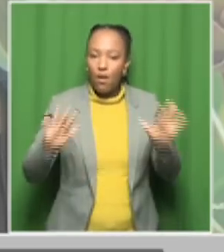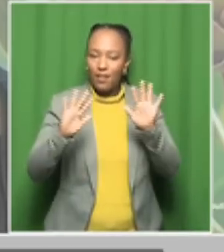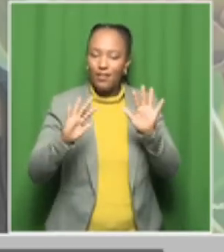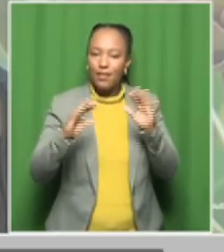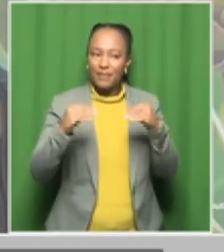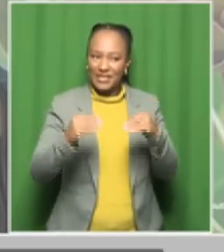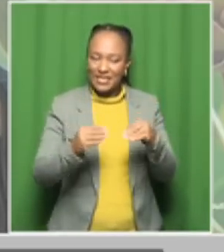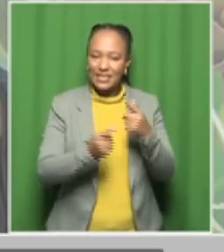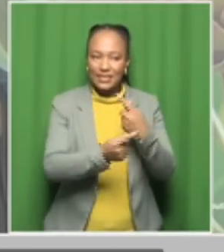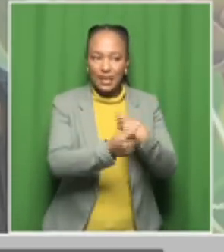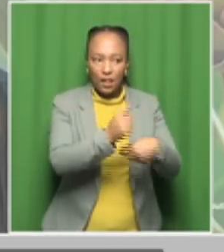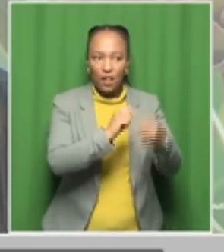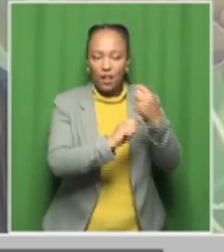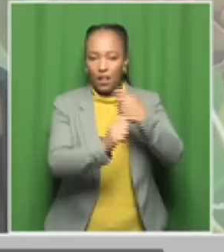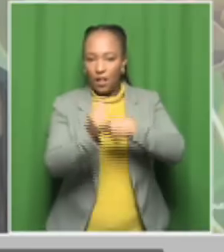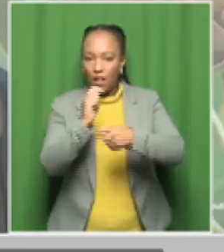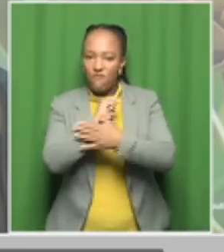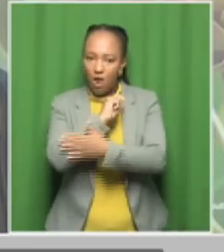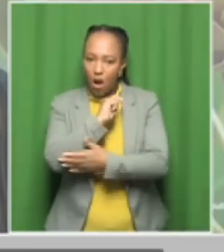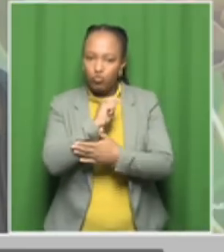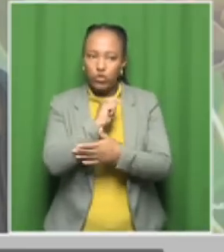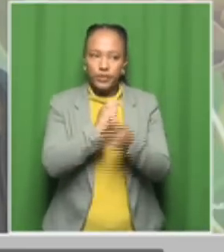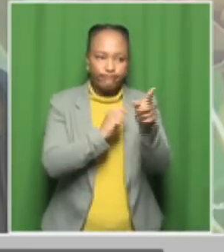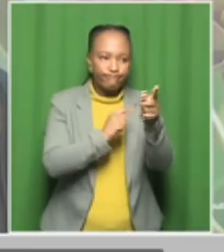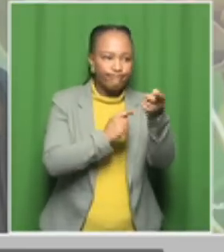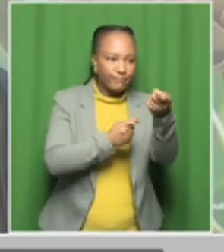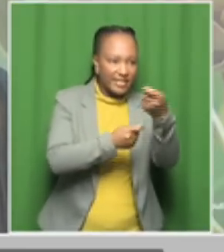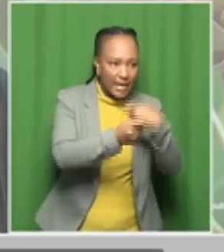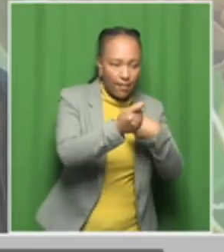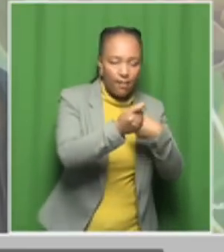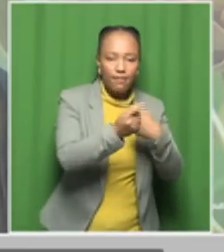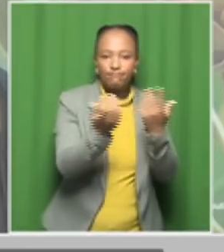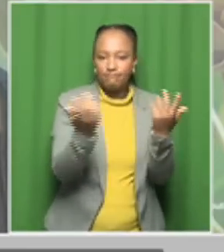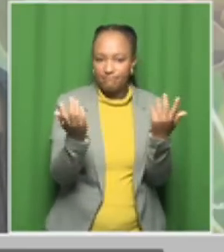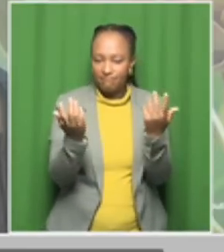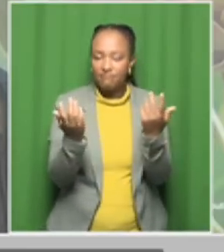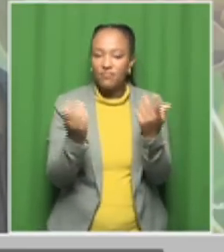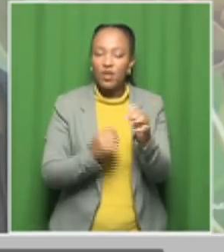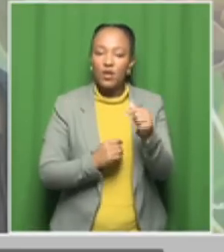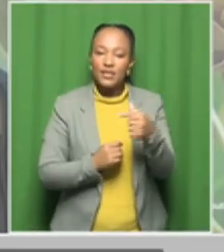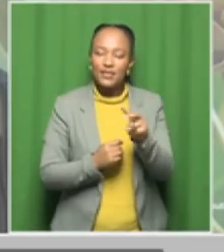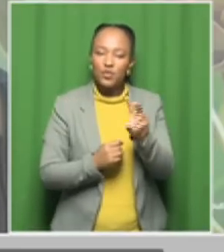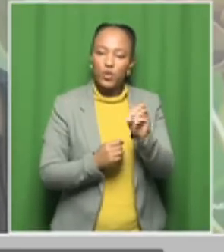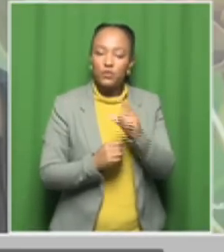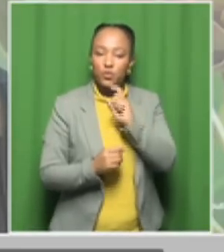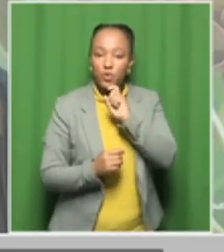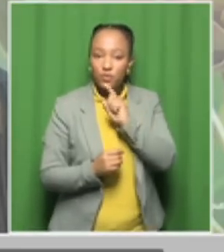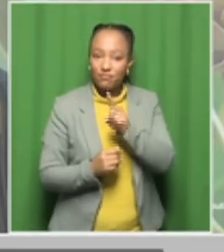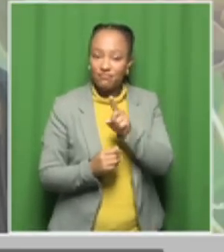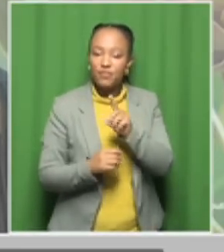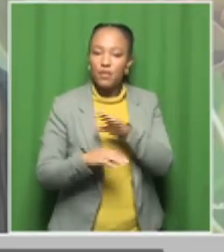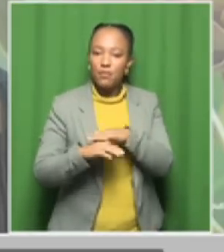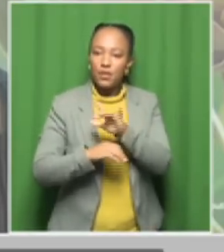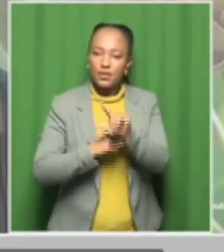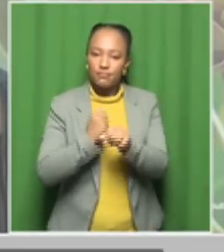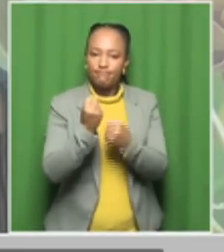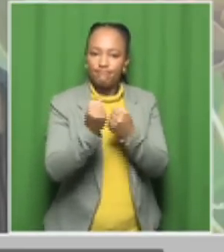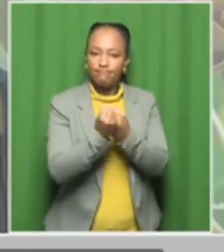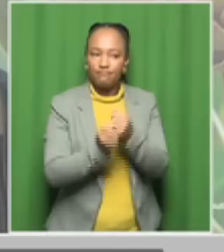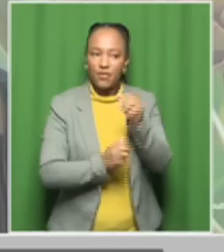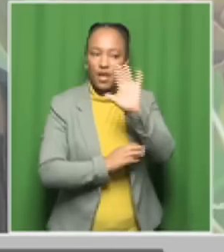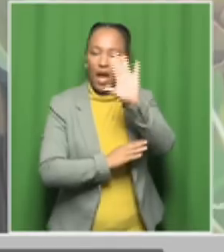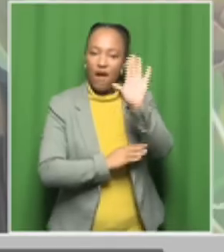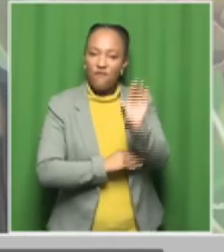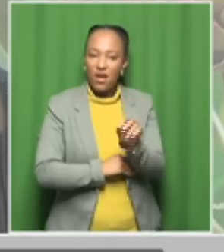this is very important for us. Also, we are also using our G20 presidency to provide support to the African Continental Free